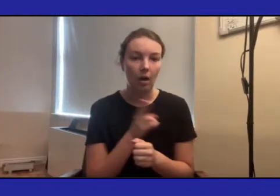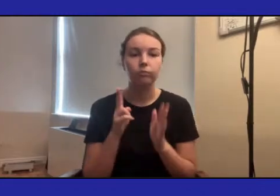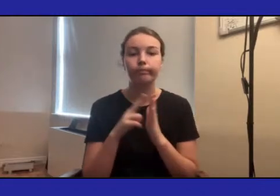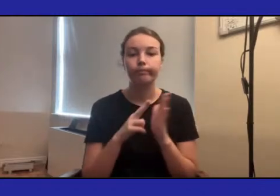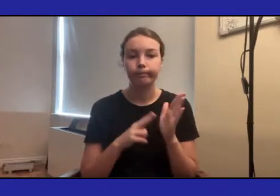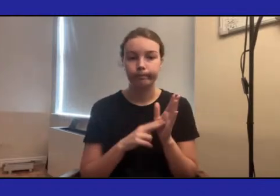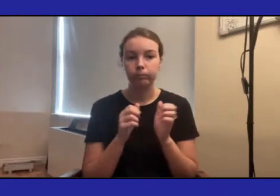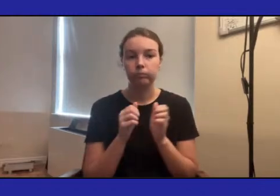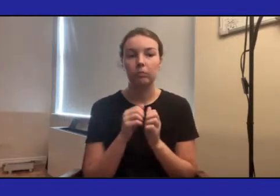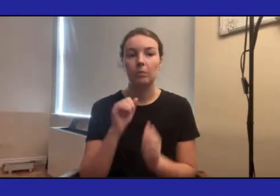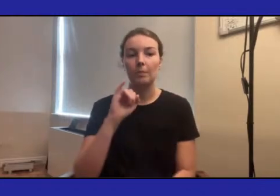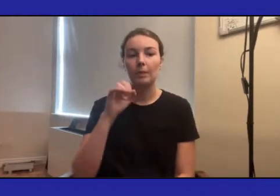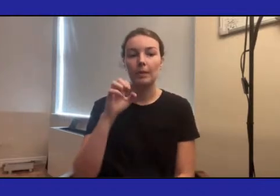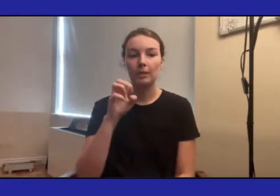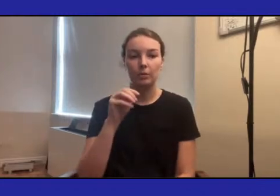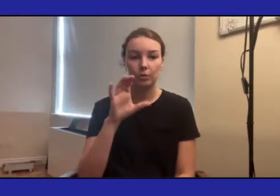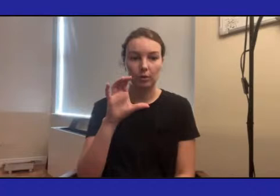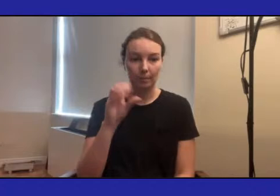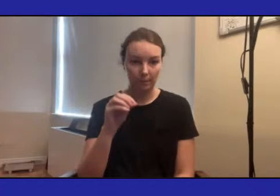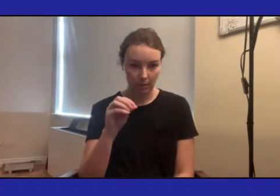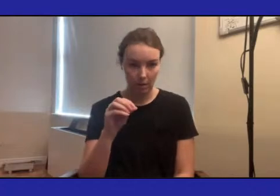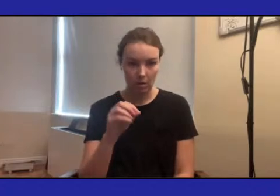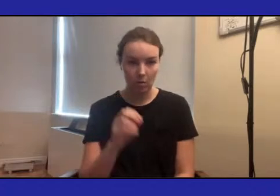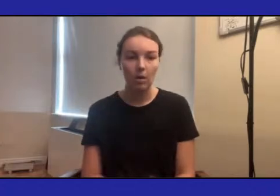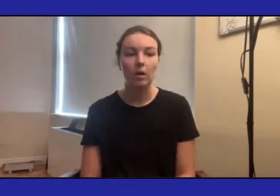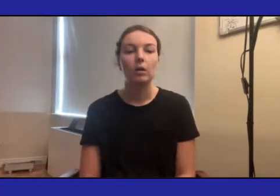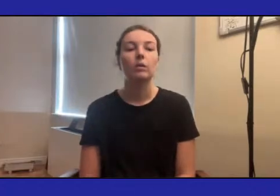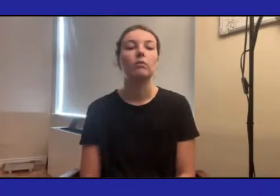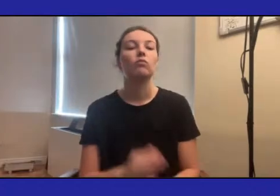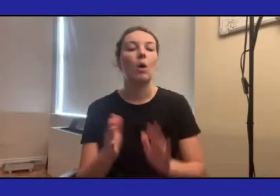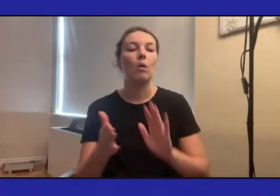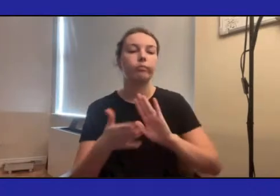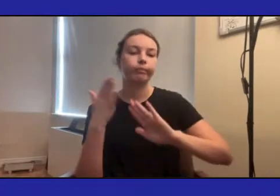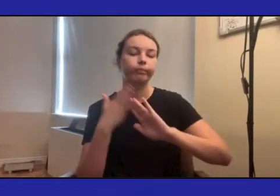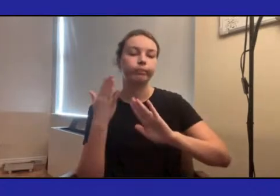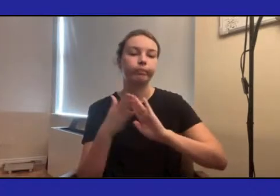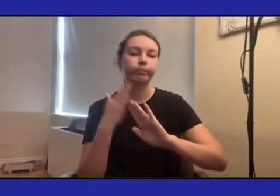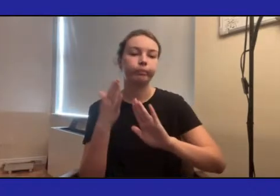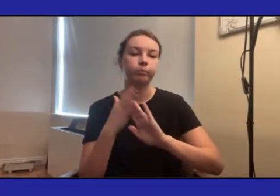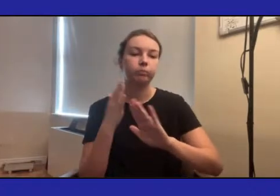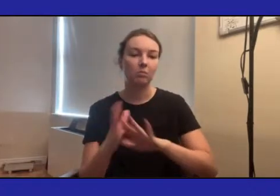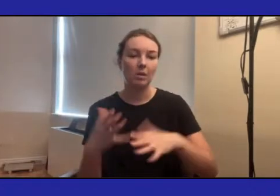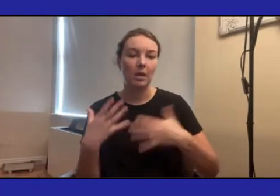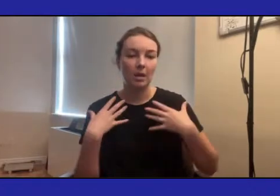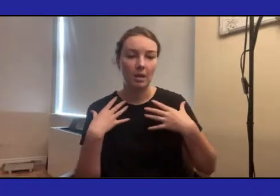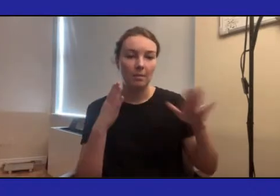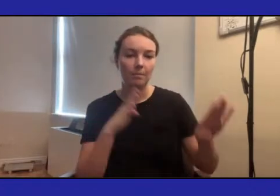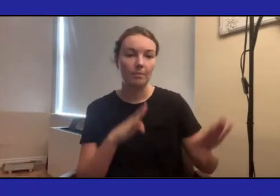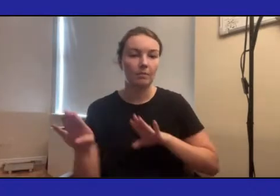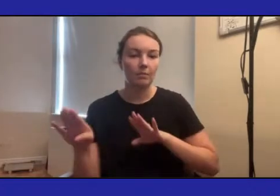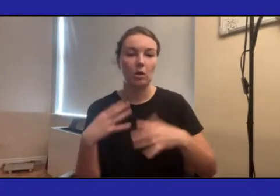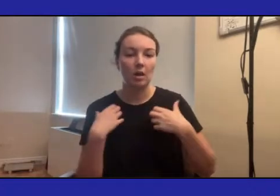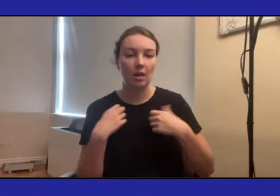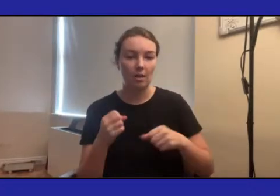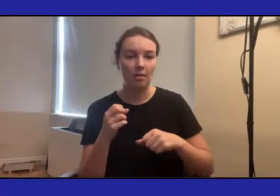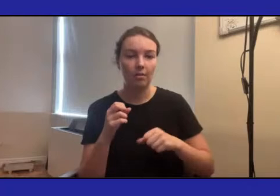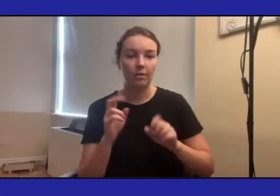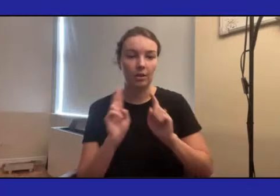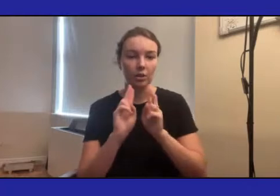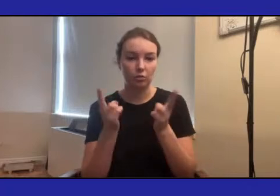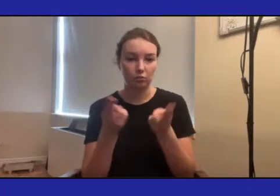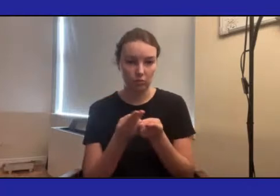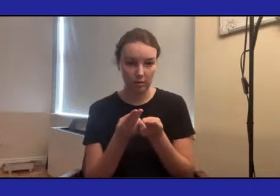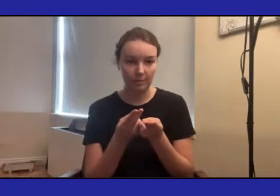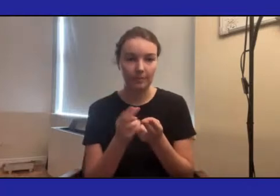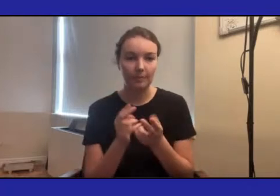undertake a renovation of behavioral health units located on the 12th, 18th, and 20th floors of New York City Hospital's Bellevue